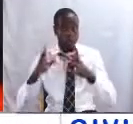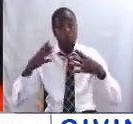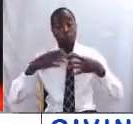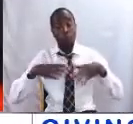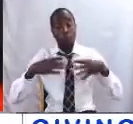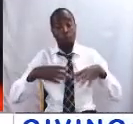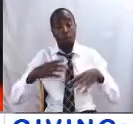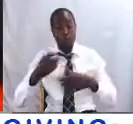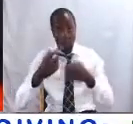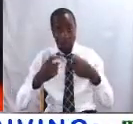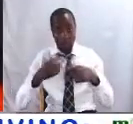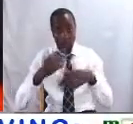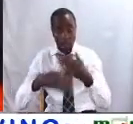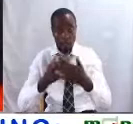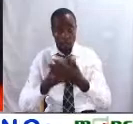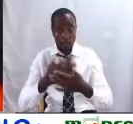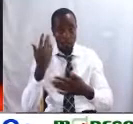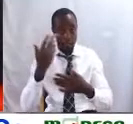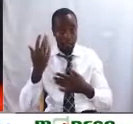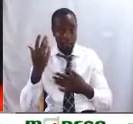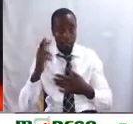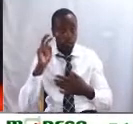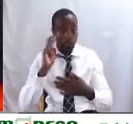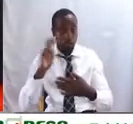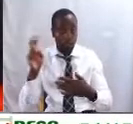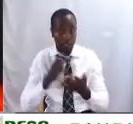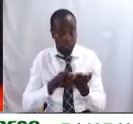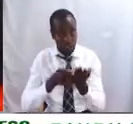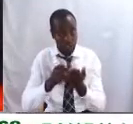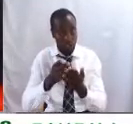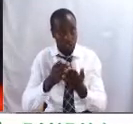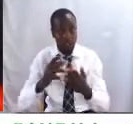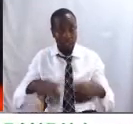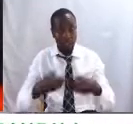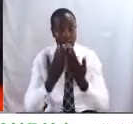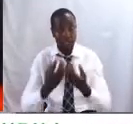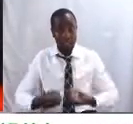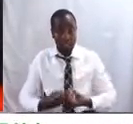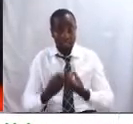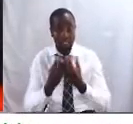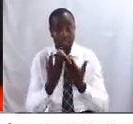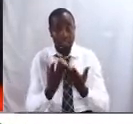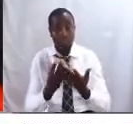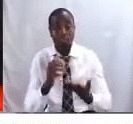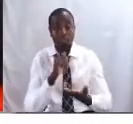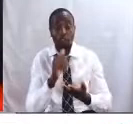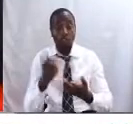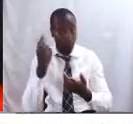own things, looking innocently, but they are offering sacrifices that are not offered to our